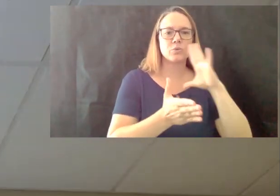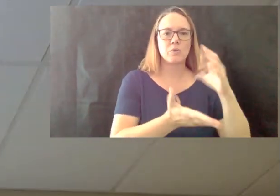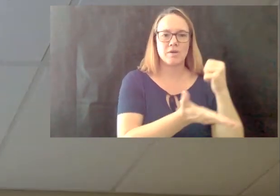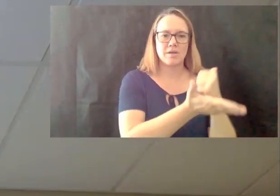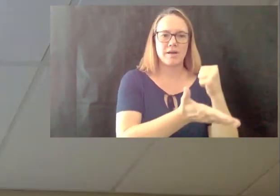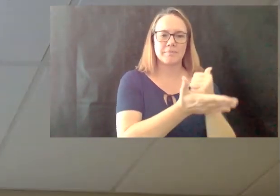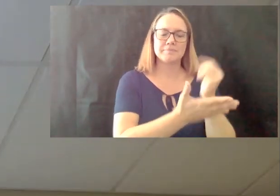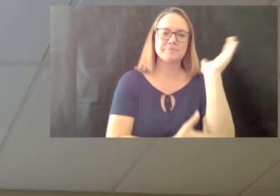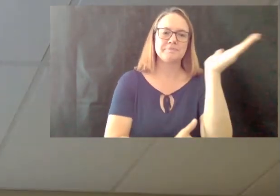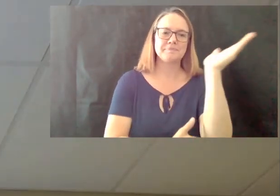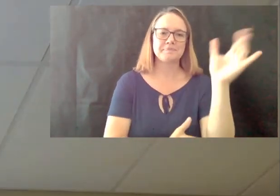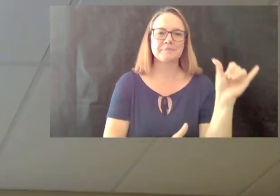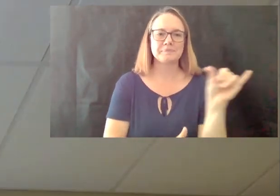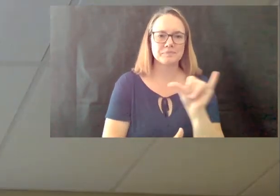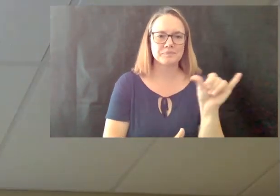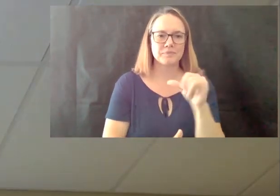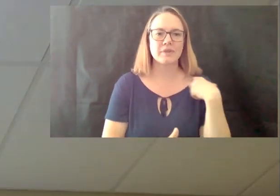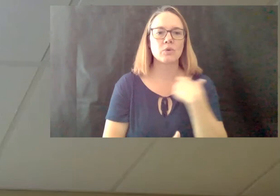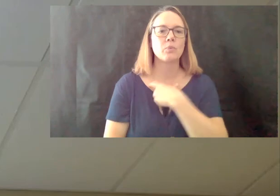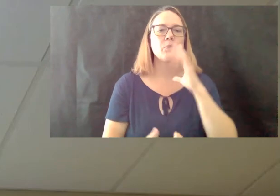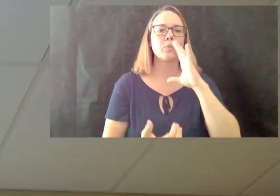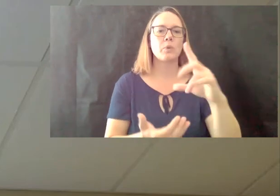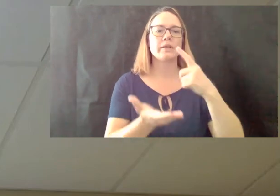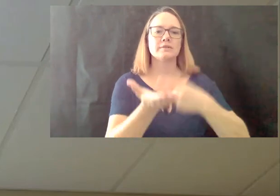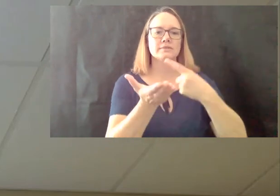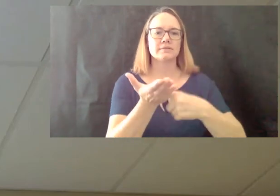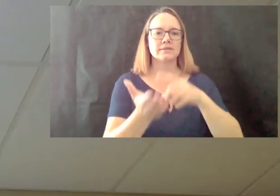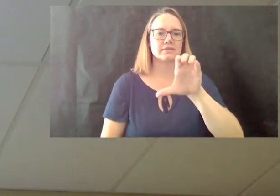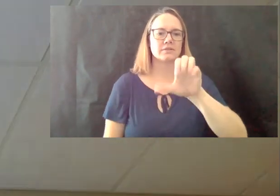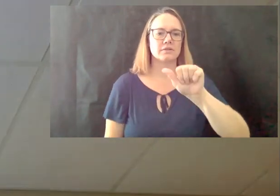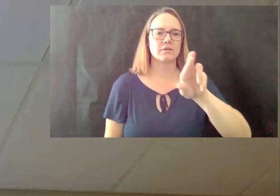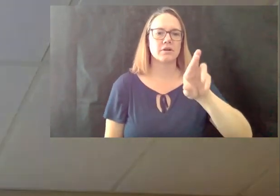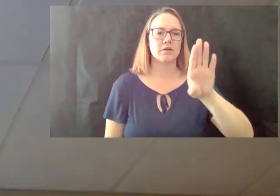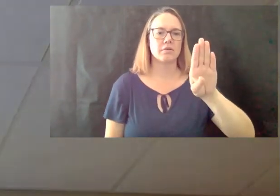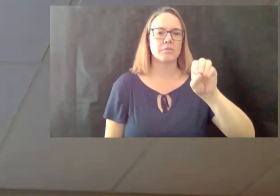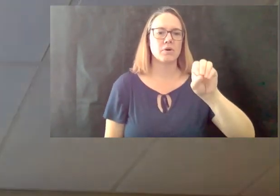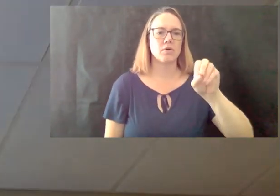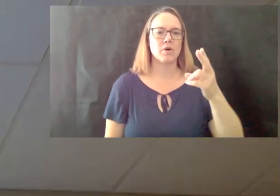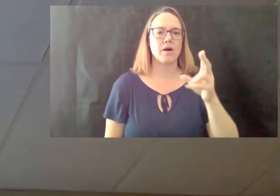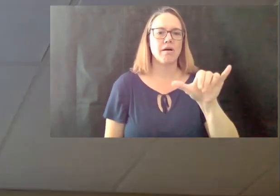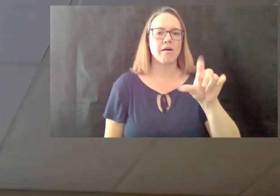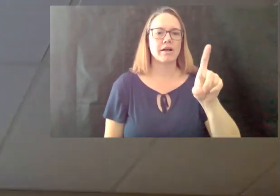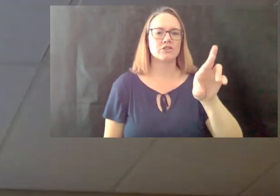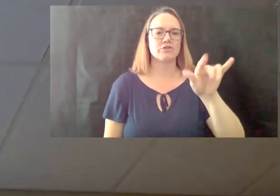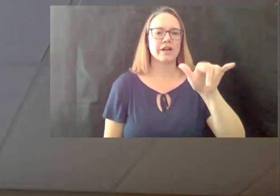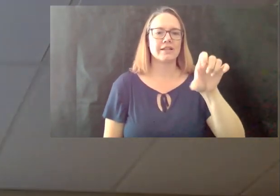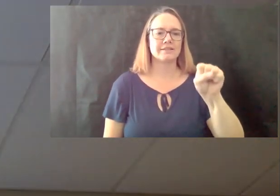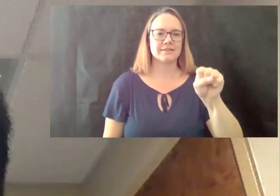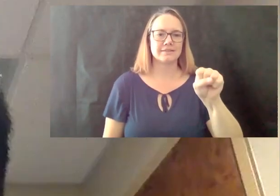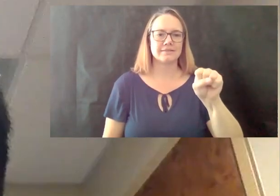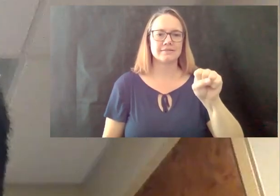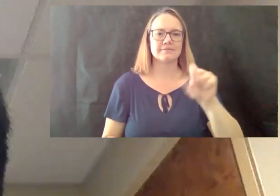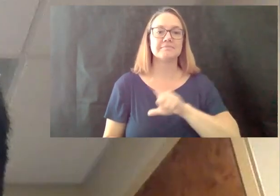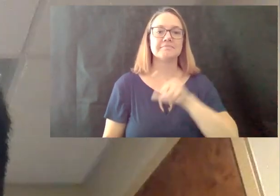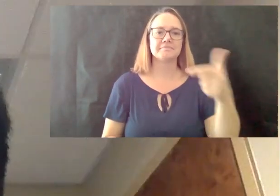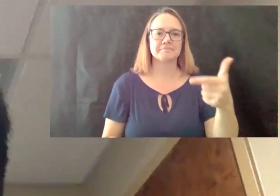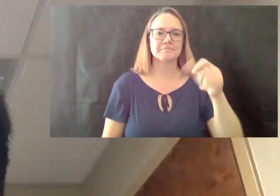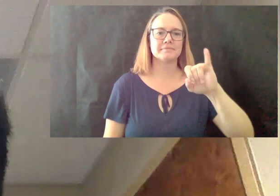taking you guys on this trip with us as we explore carbohydrates within diabetes. I'm going to introduce Jevin.